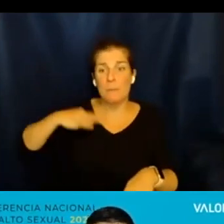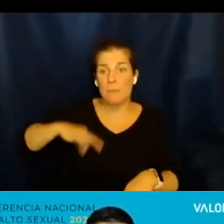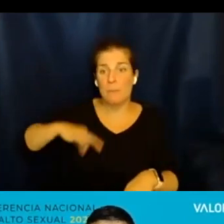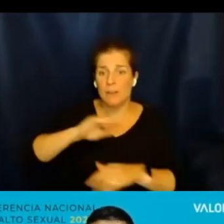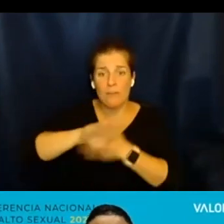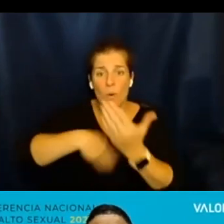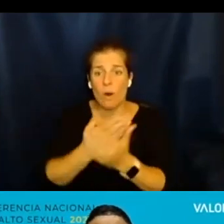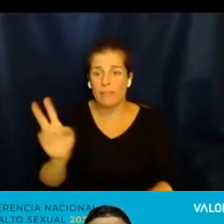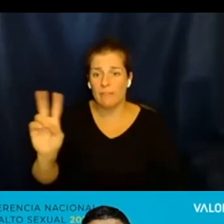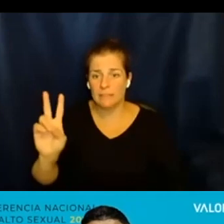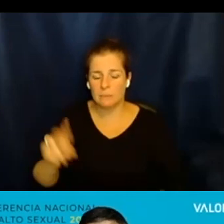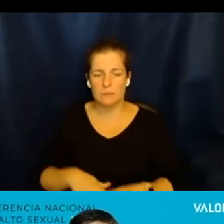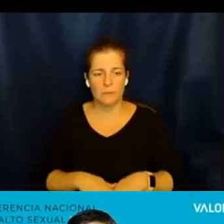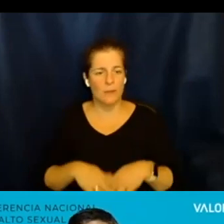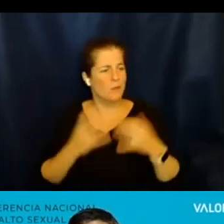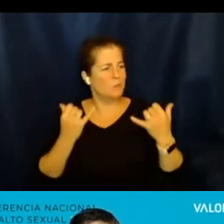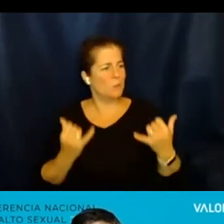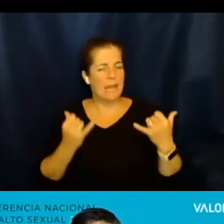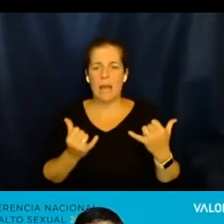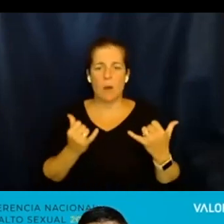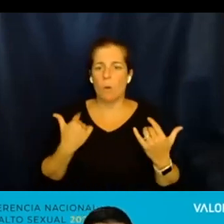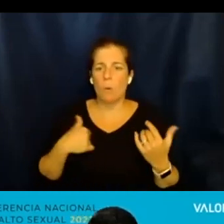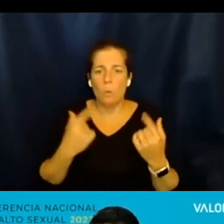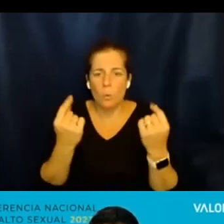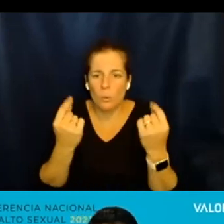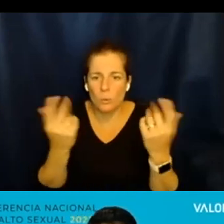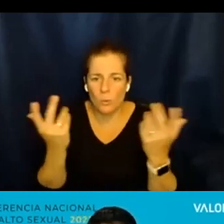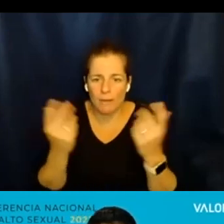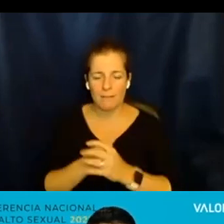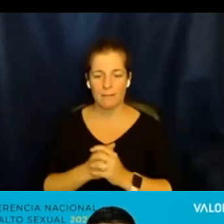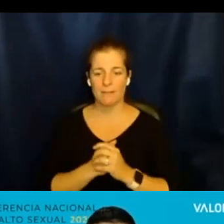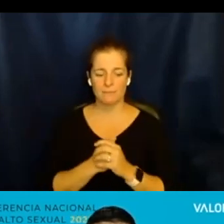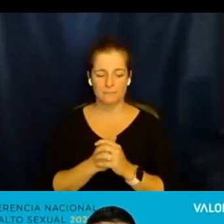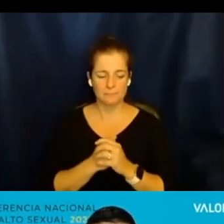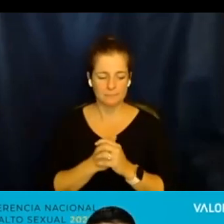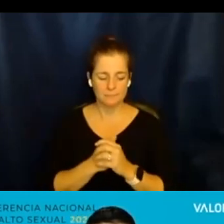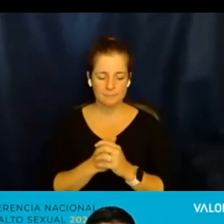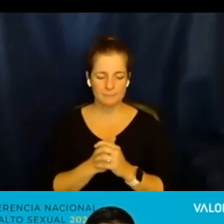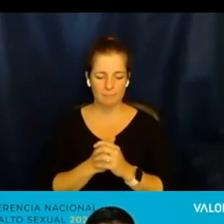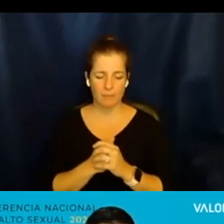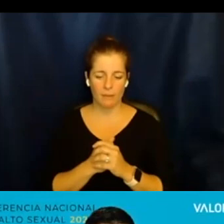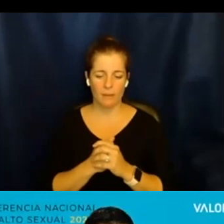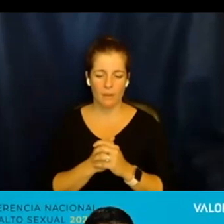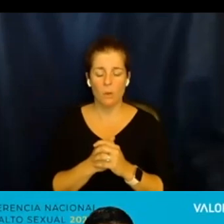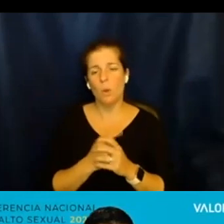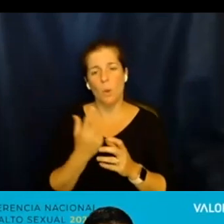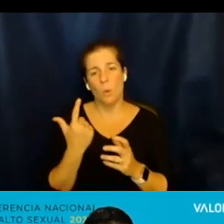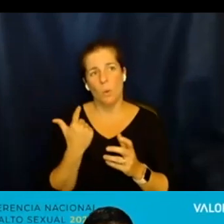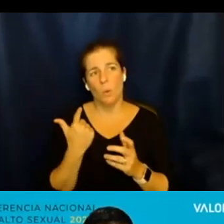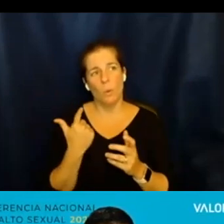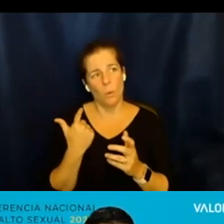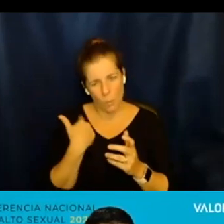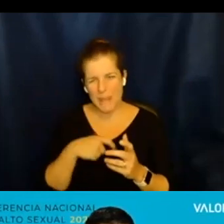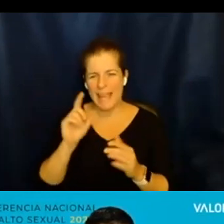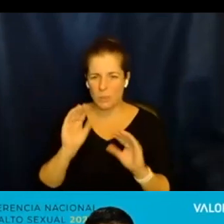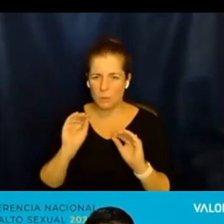is our calling at this particular time for us, what was the call to put our faith into action? And